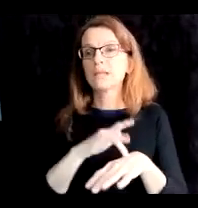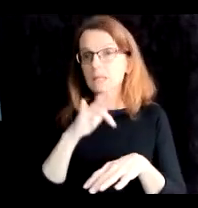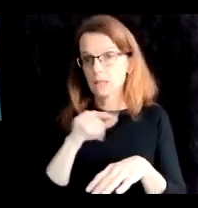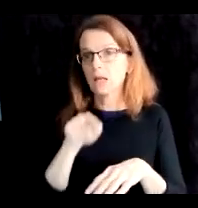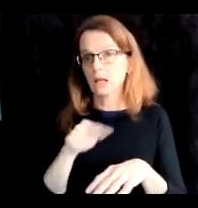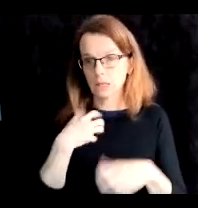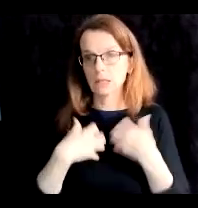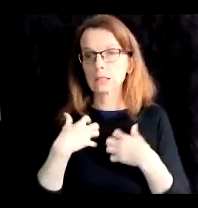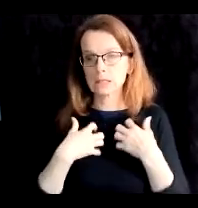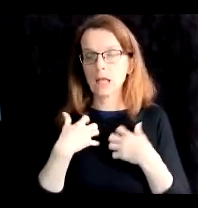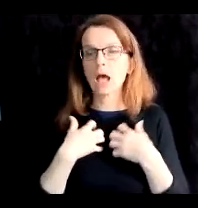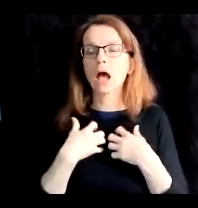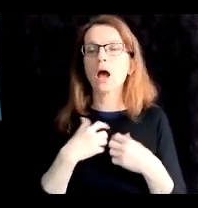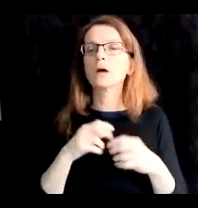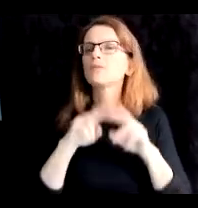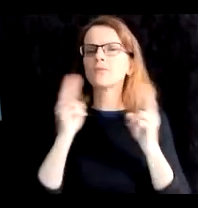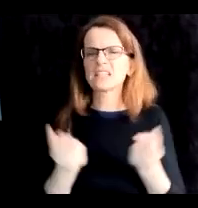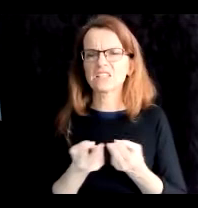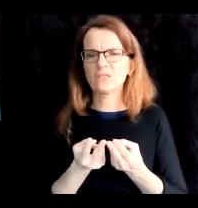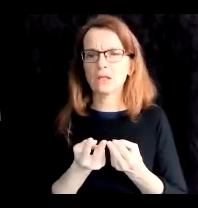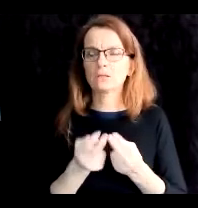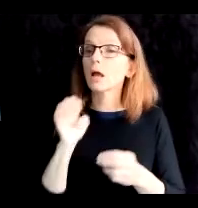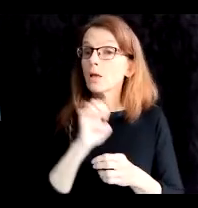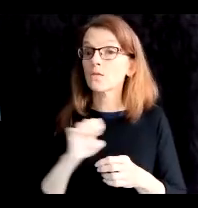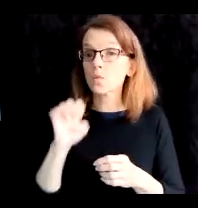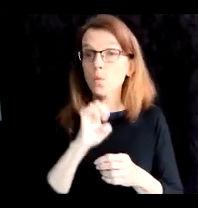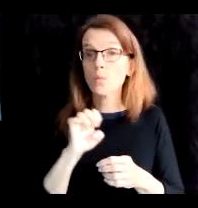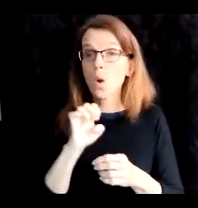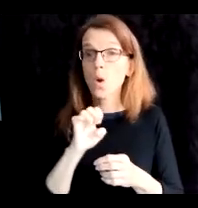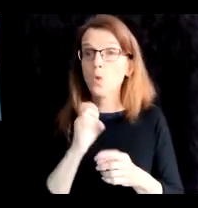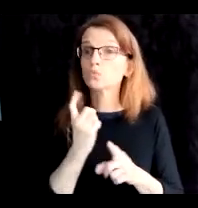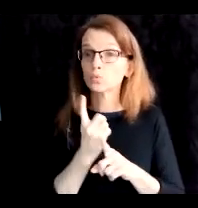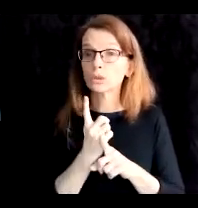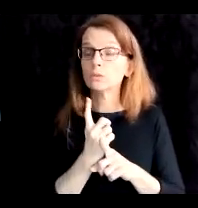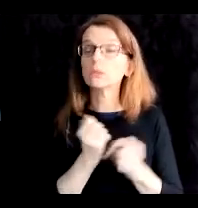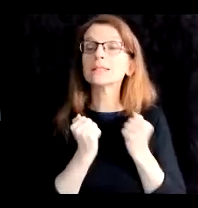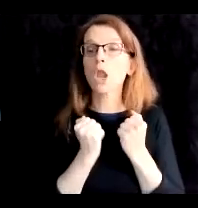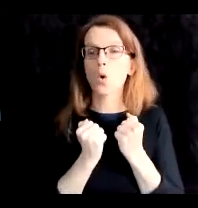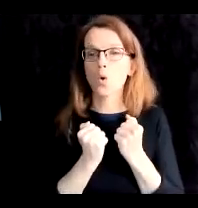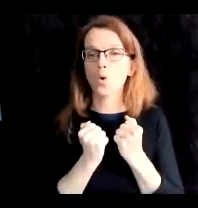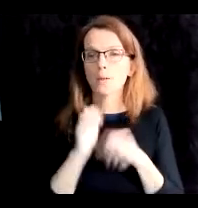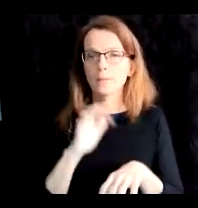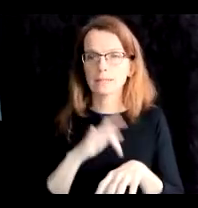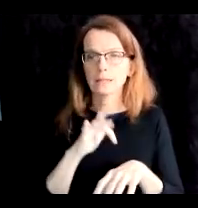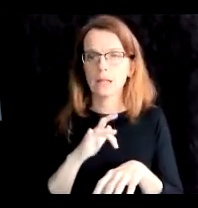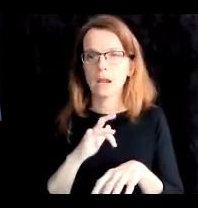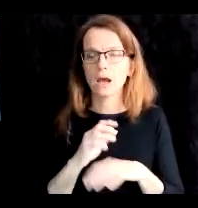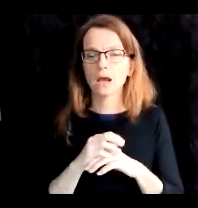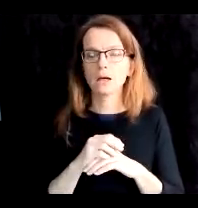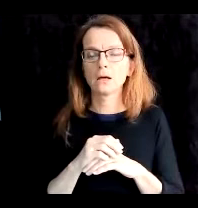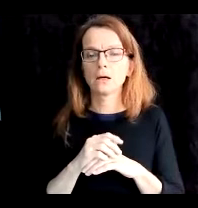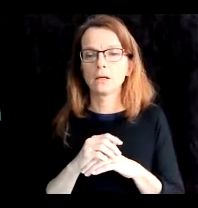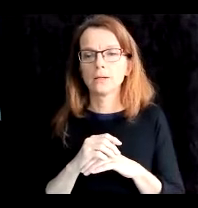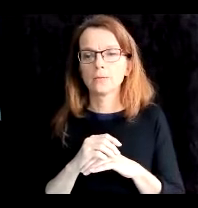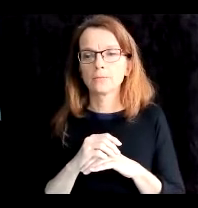Europe. And that was a reminder, but that what's going on in other parts of the world does play an important role also for